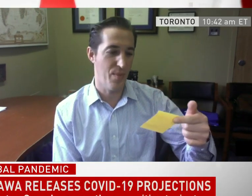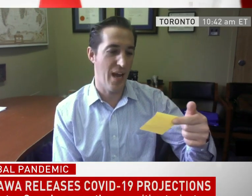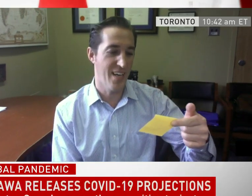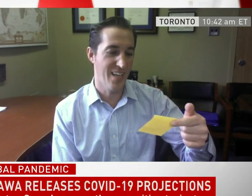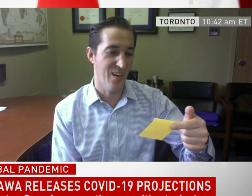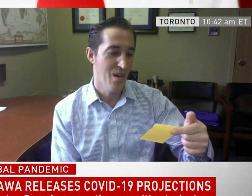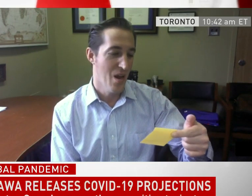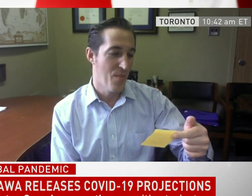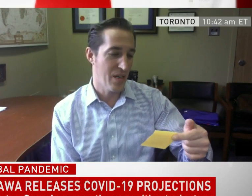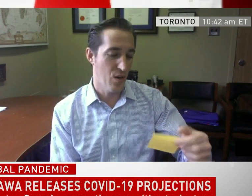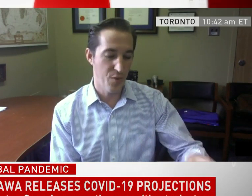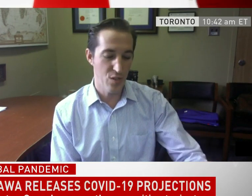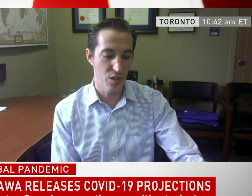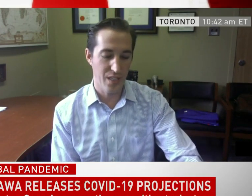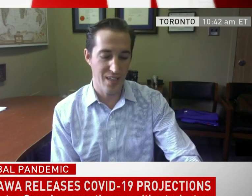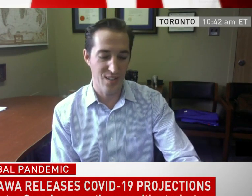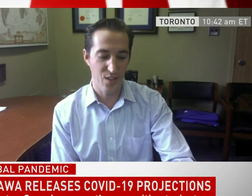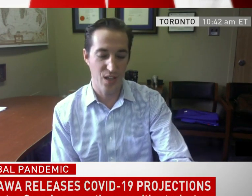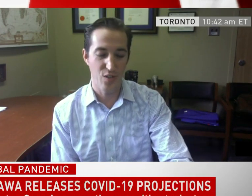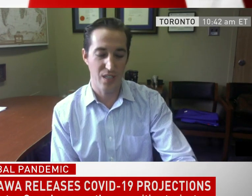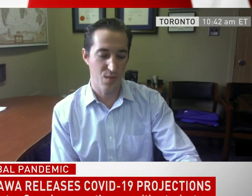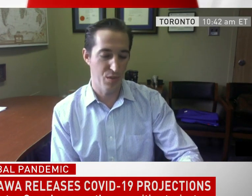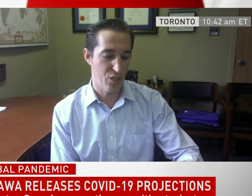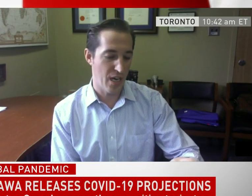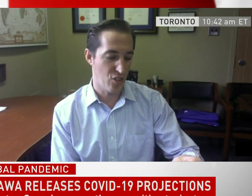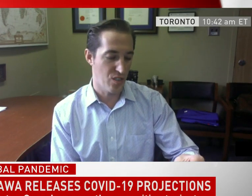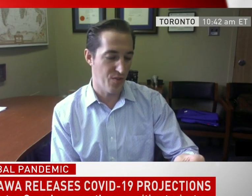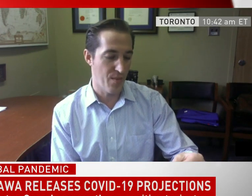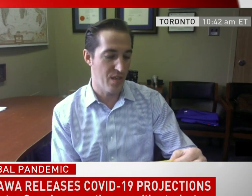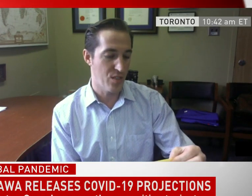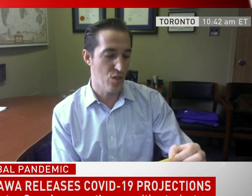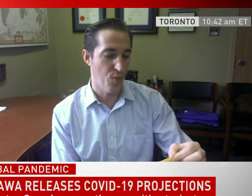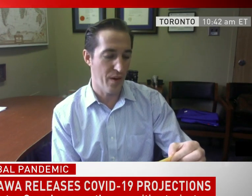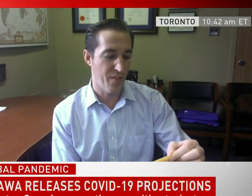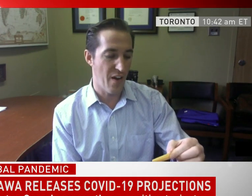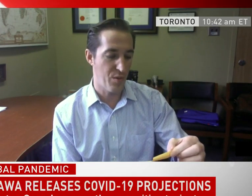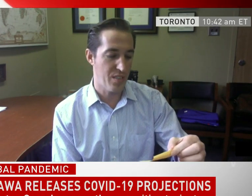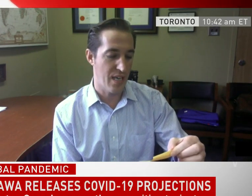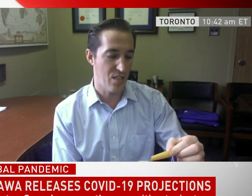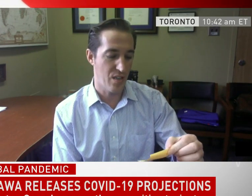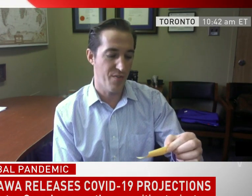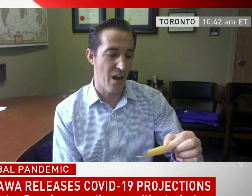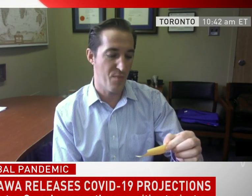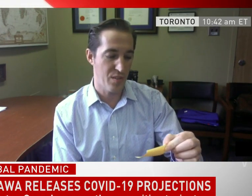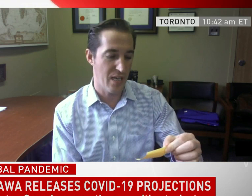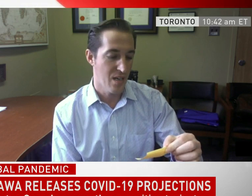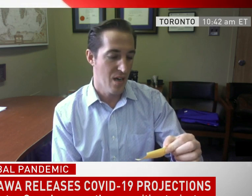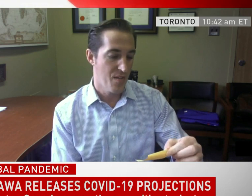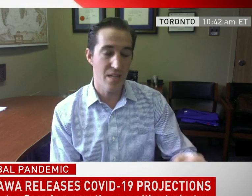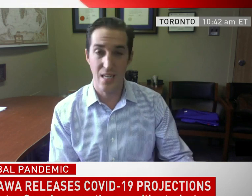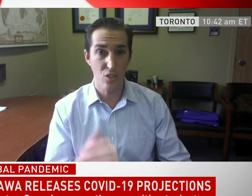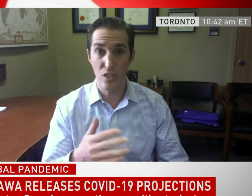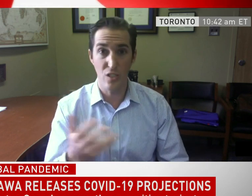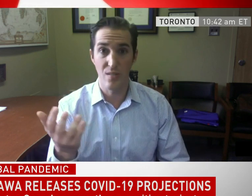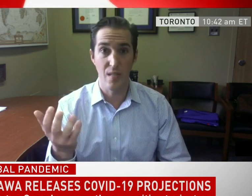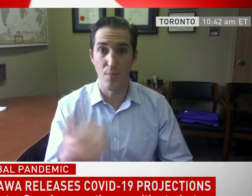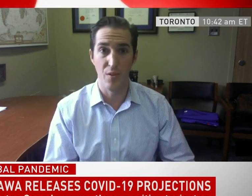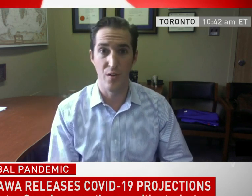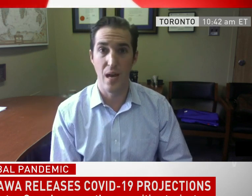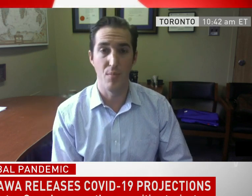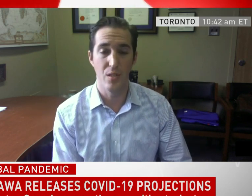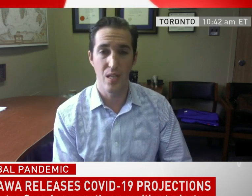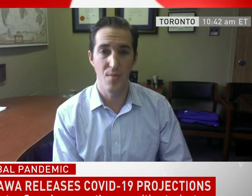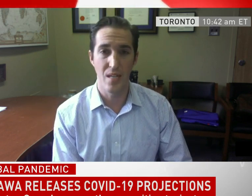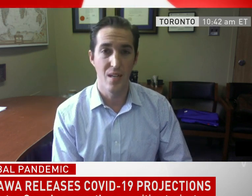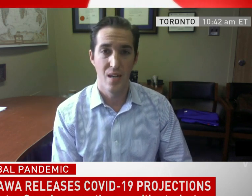sticky pad here. But if we do look at the projections from the 2.5% to the 5%, they essentially just doubled